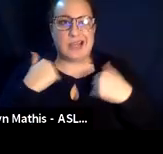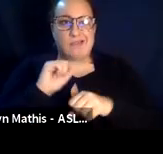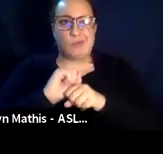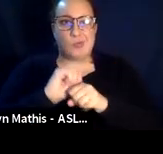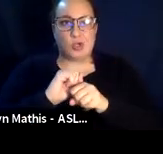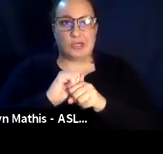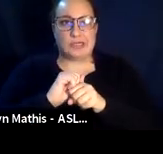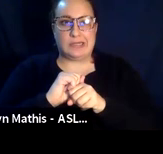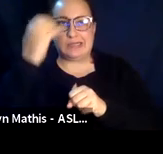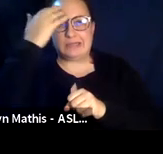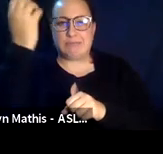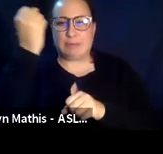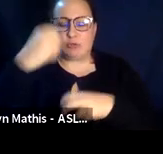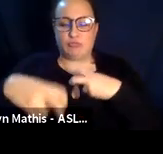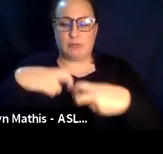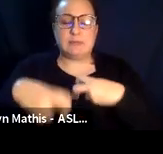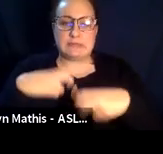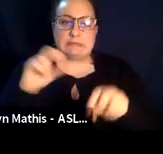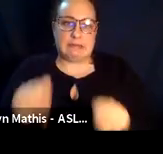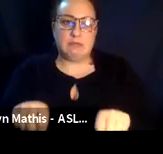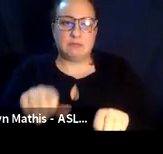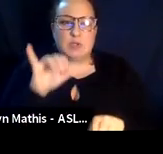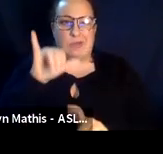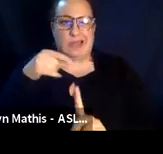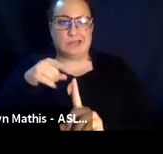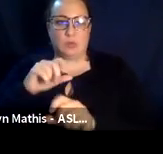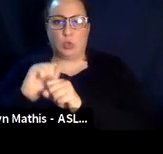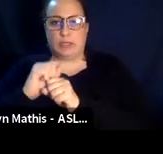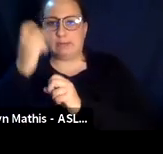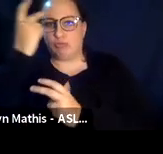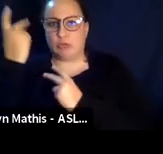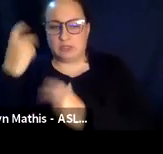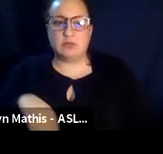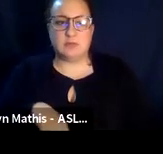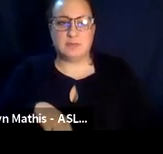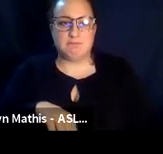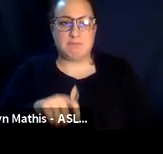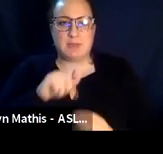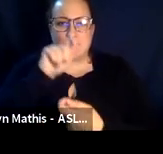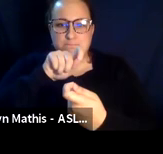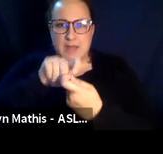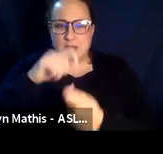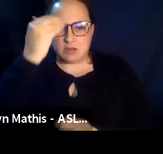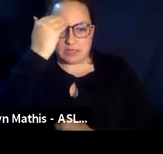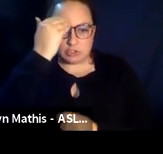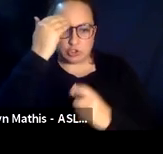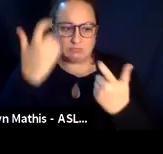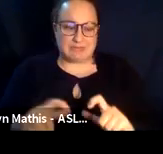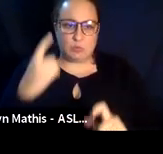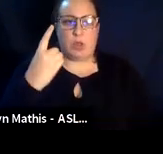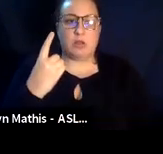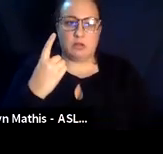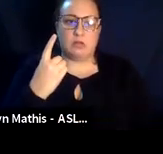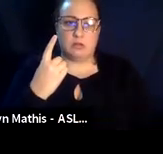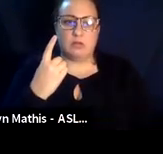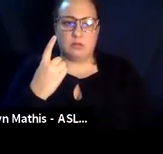issues. So that's what working memory does. Also, metacognition is a big one, and that's what my role